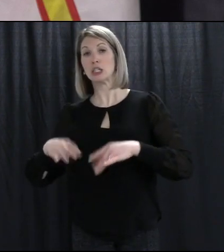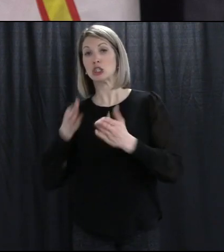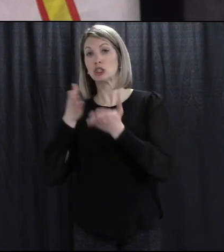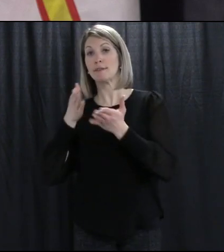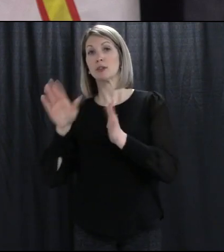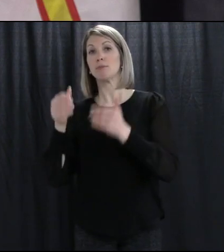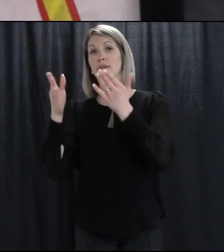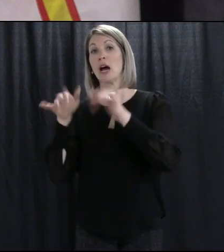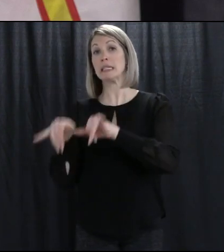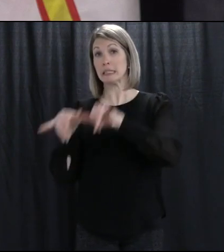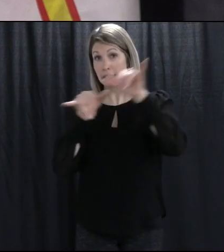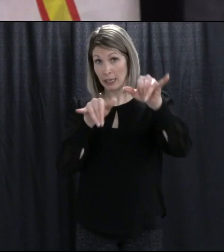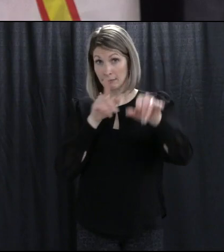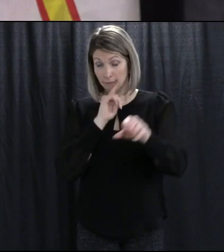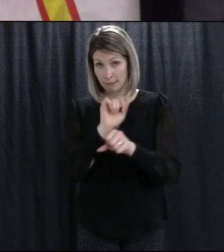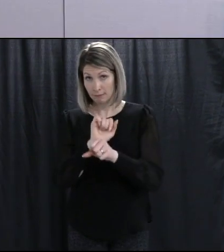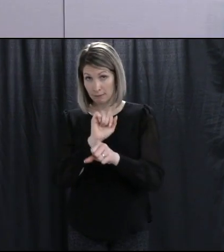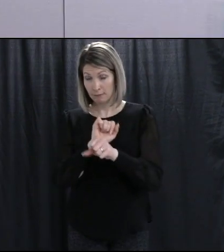wouldn't you